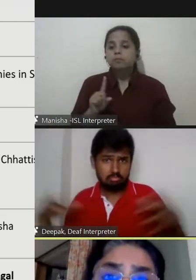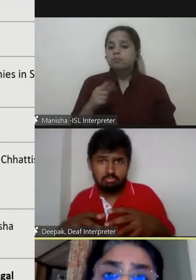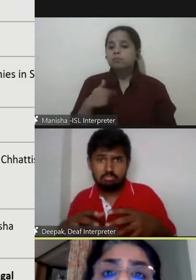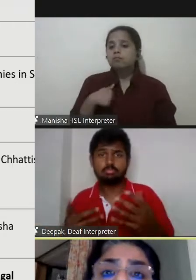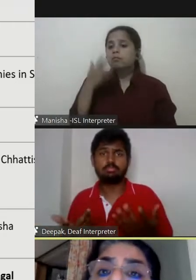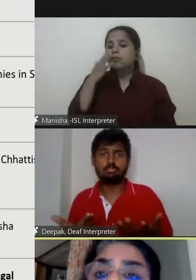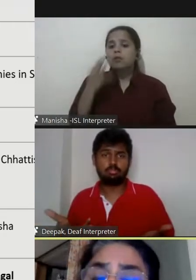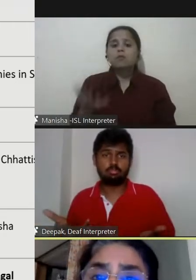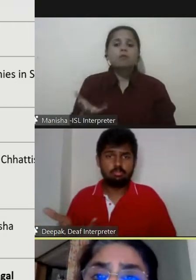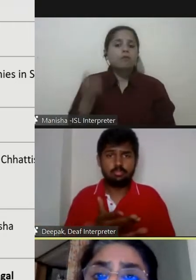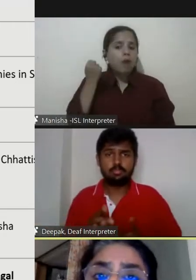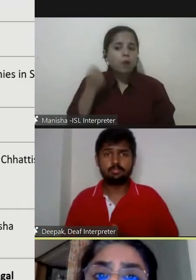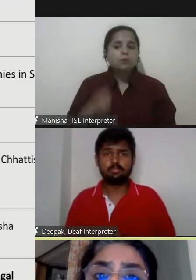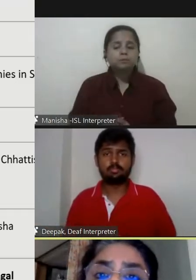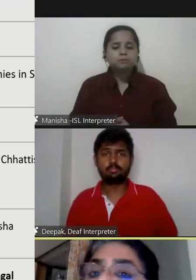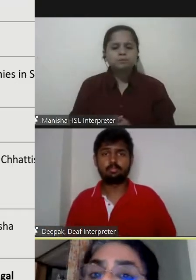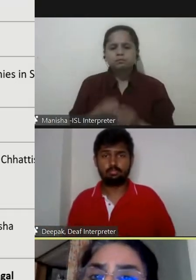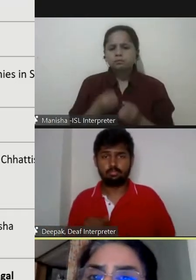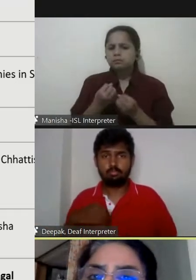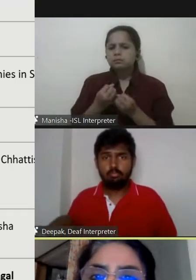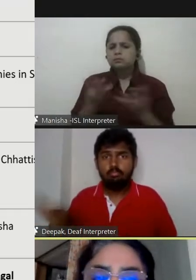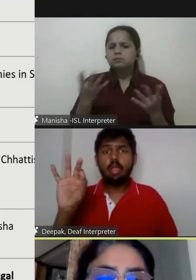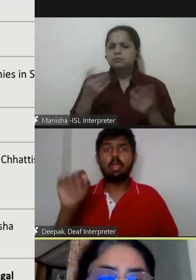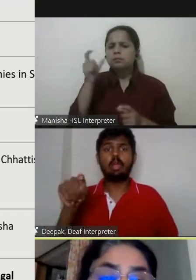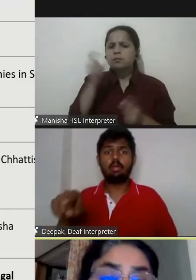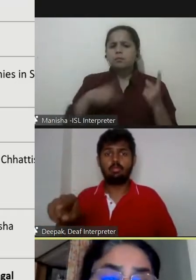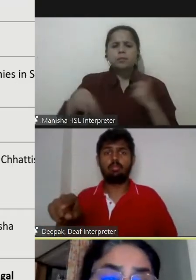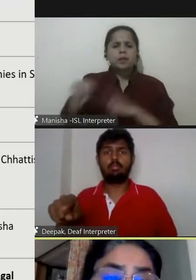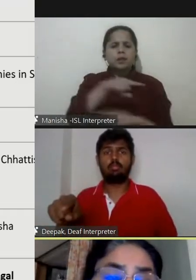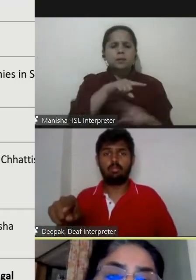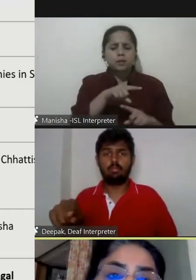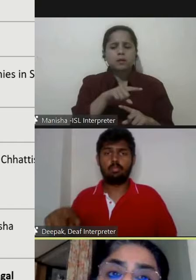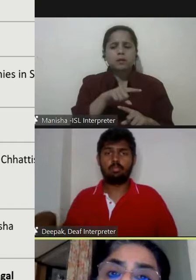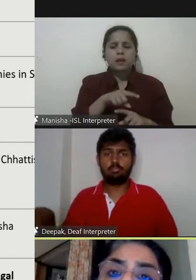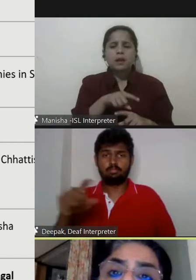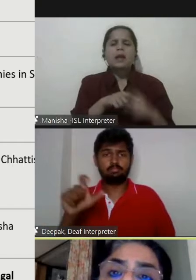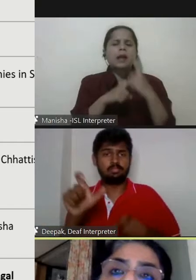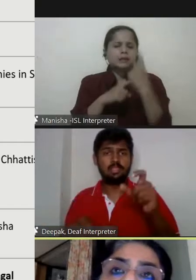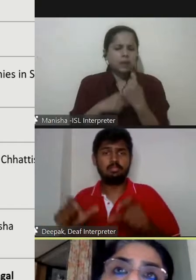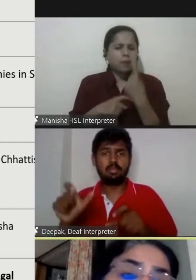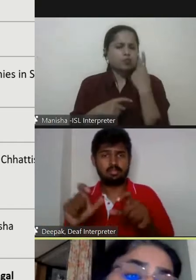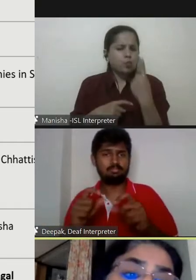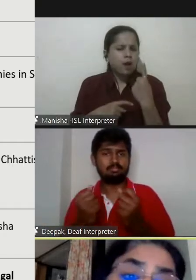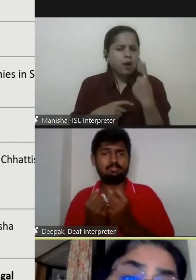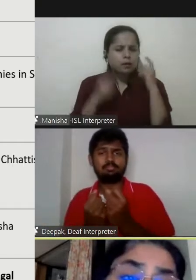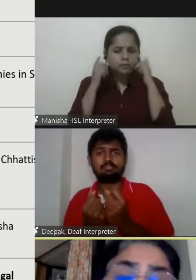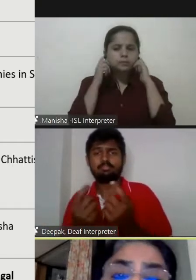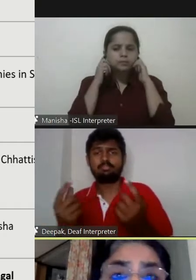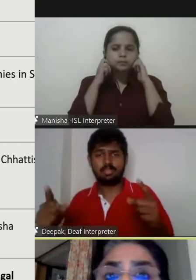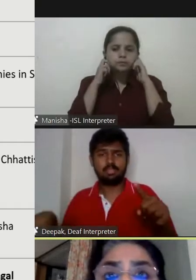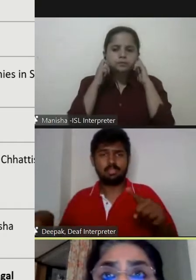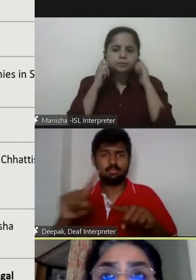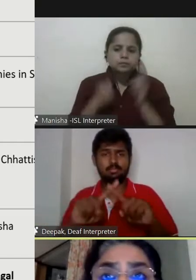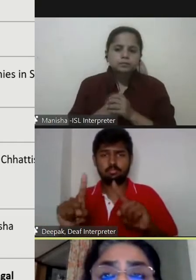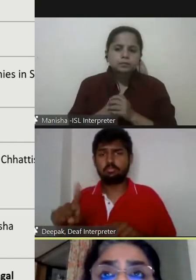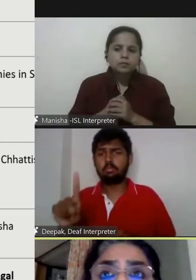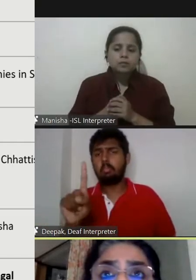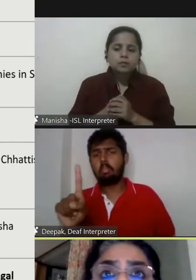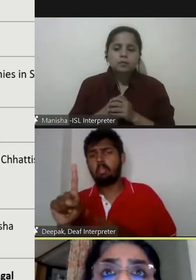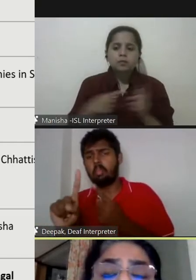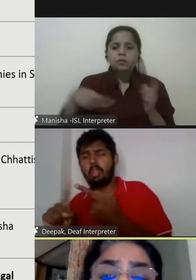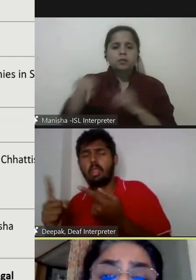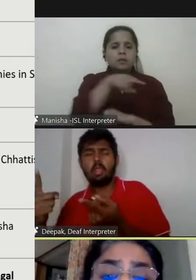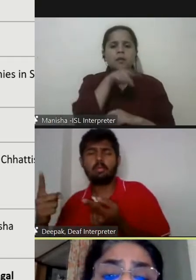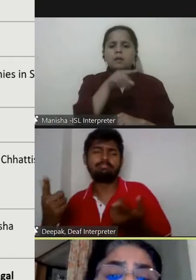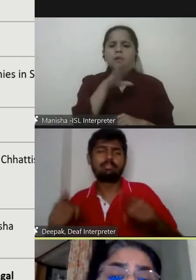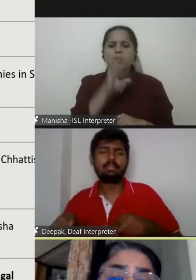that most people, in fact, all except for one, were in the informal sector.